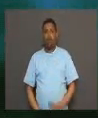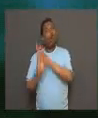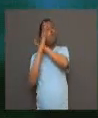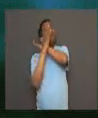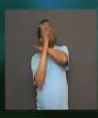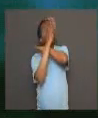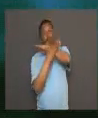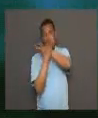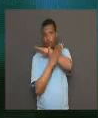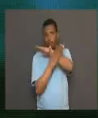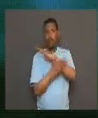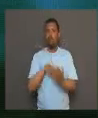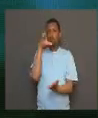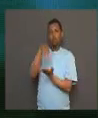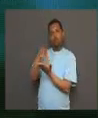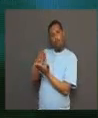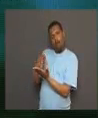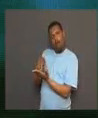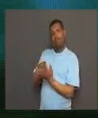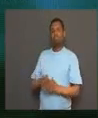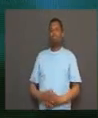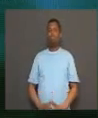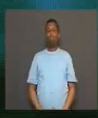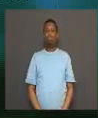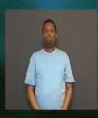rural and urban.